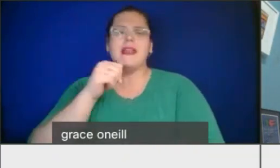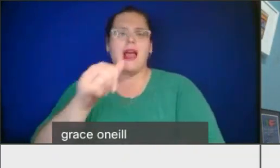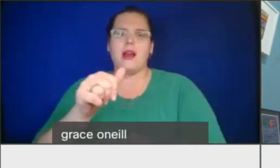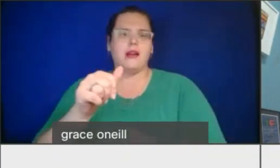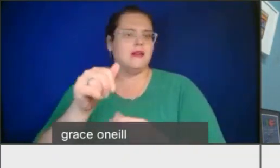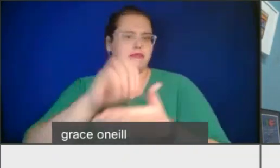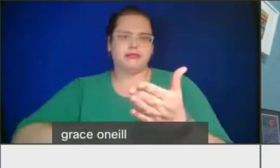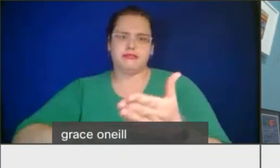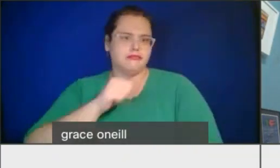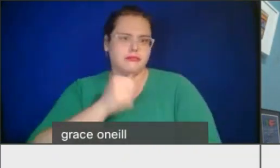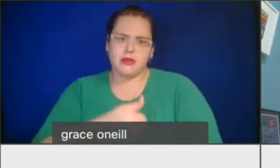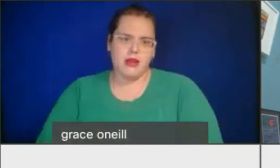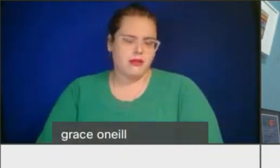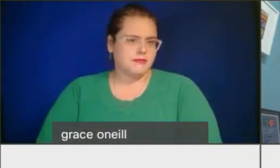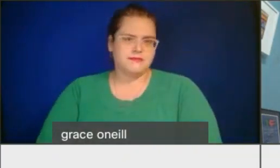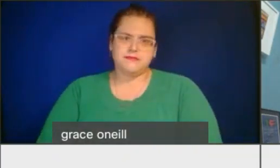Both of those were